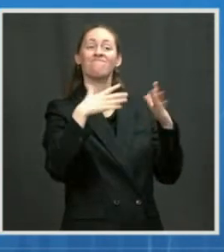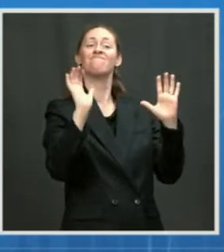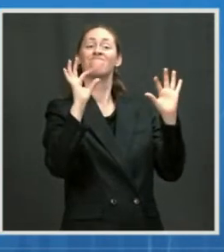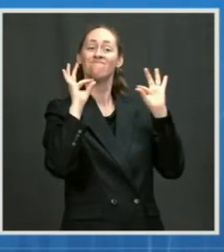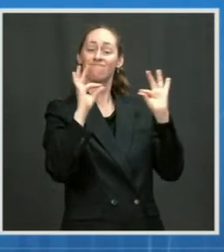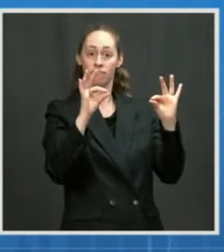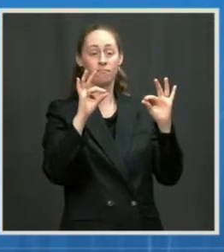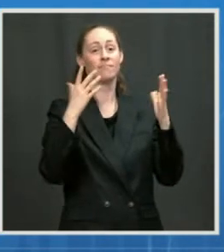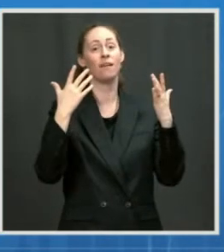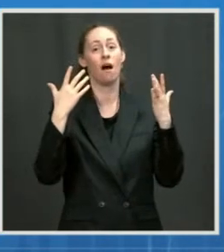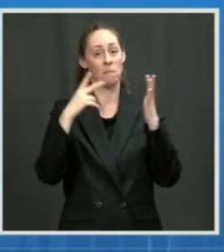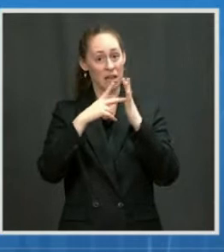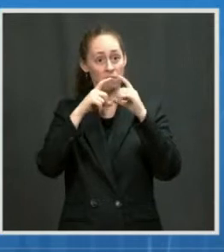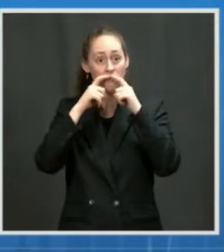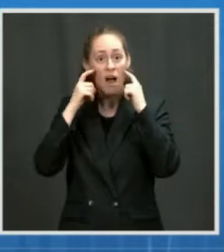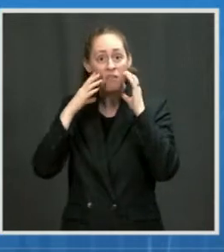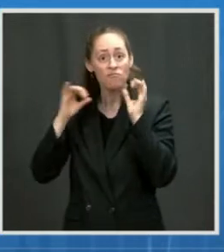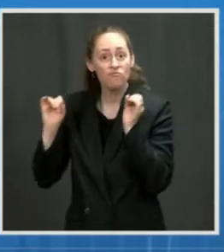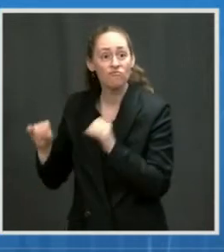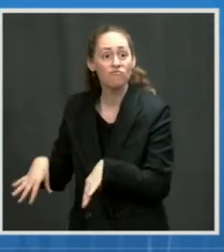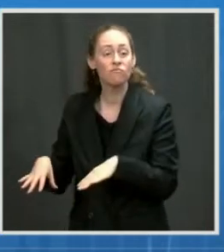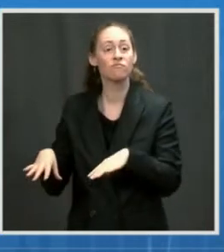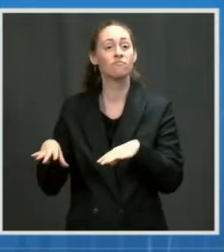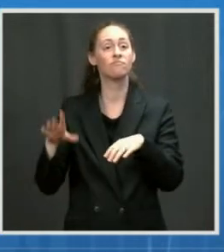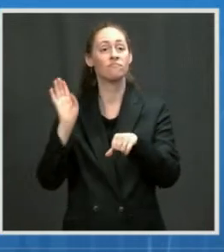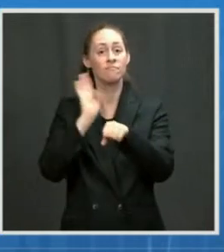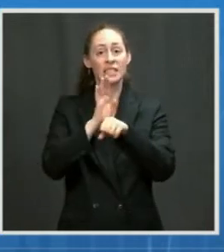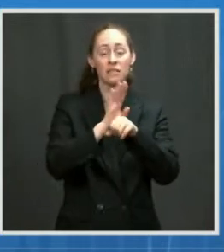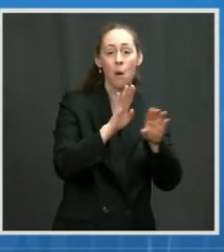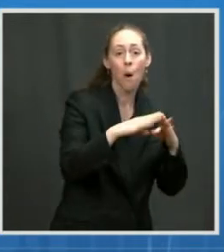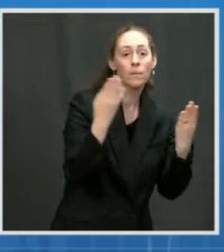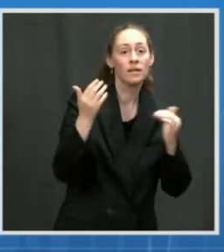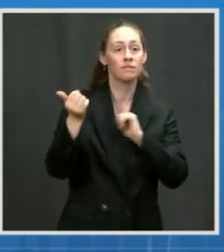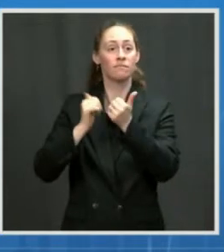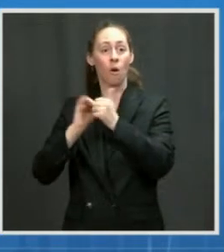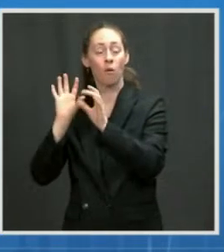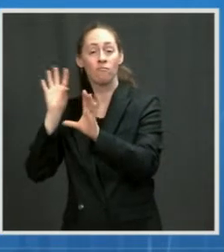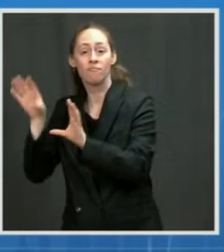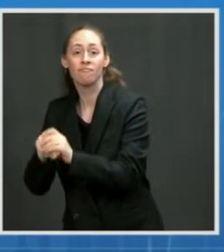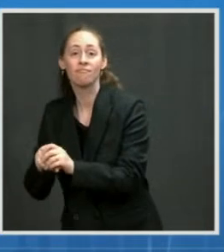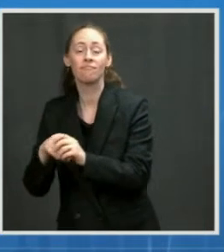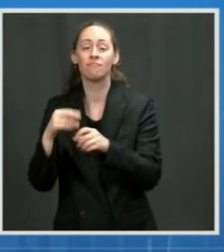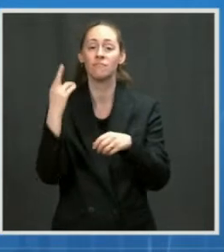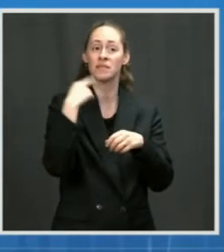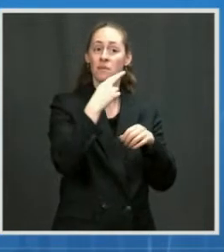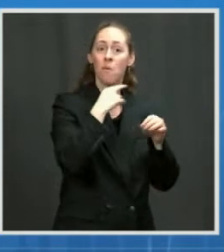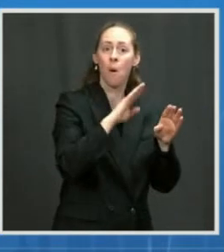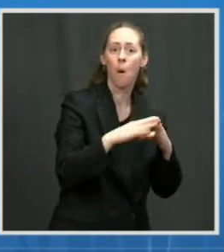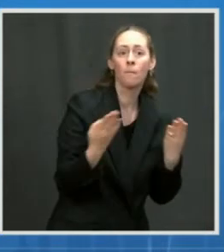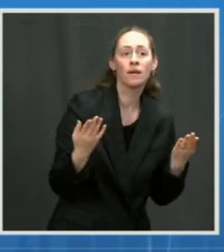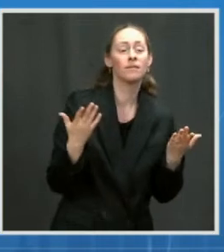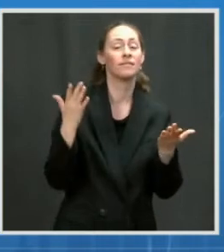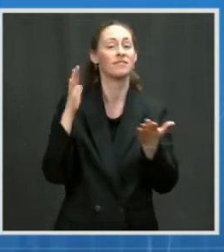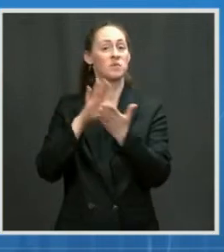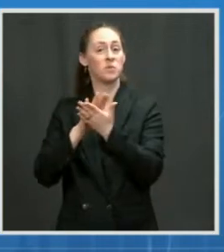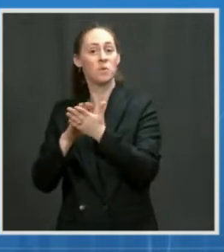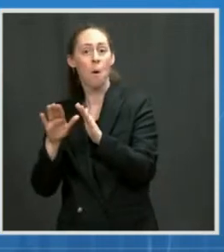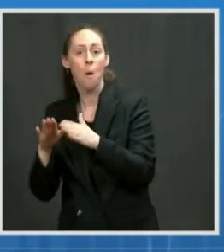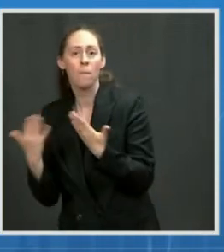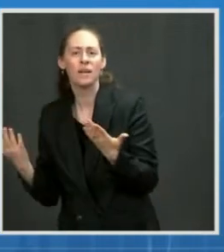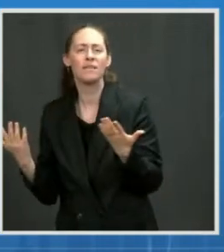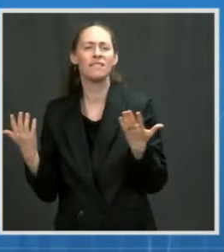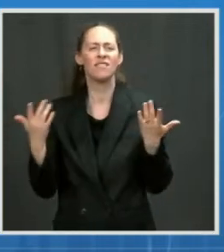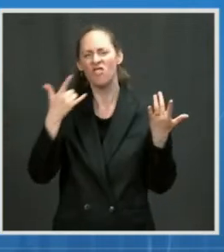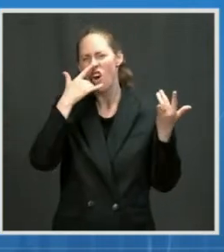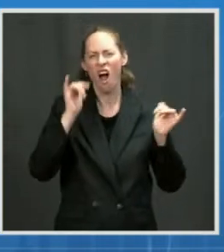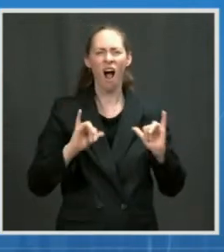sports games, restaurants. To the extent of, can you provide sort of a more of a reason for people